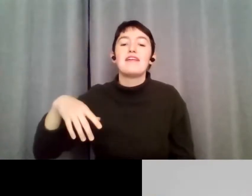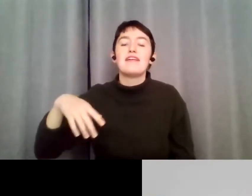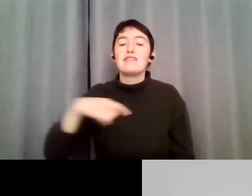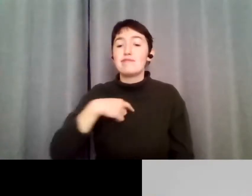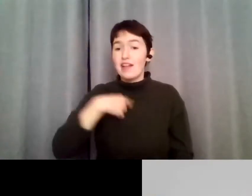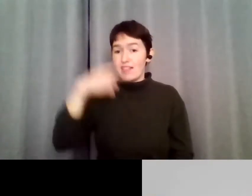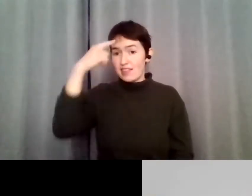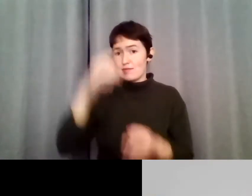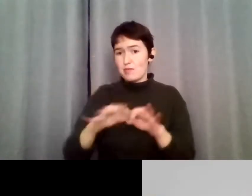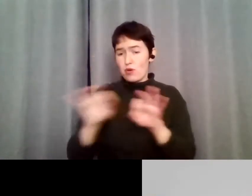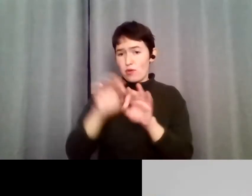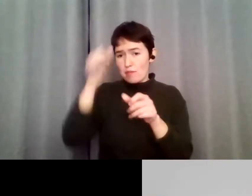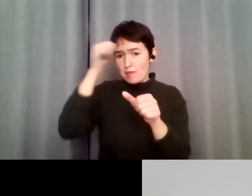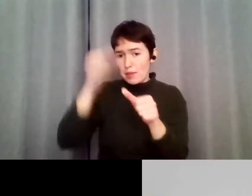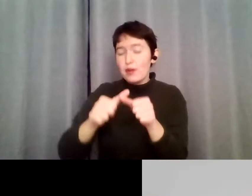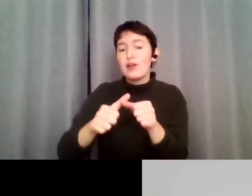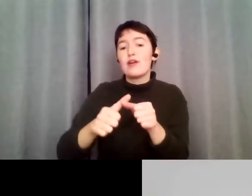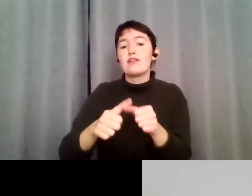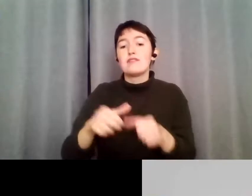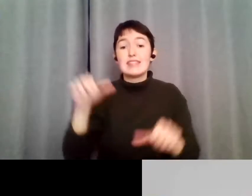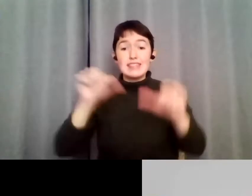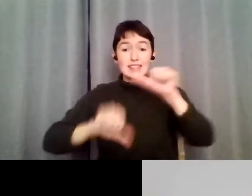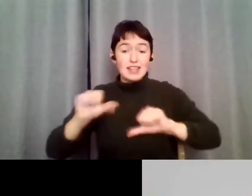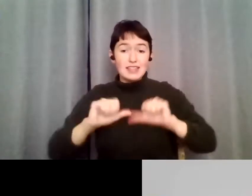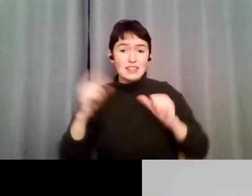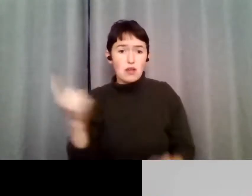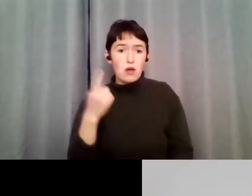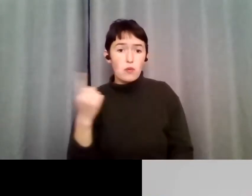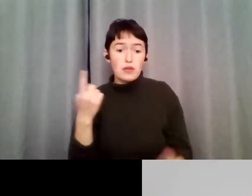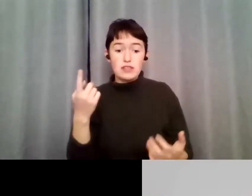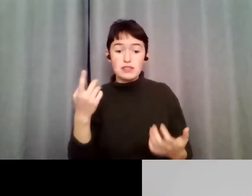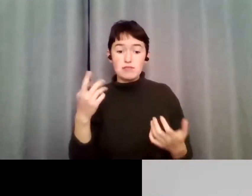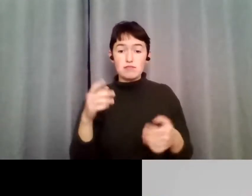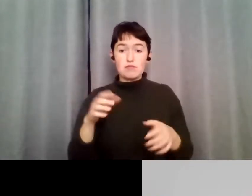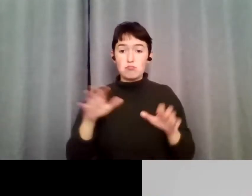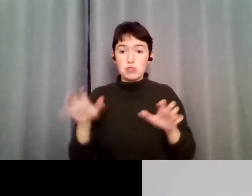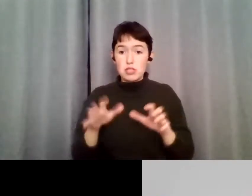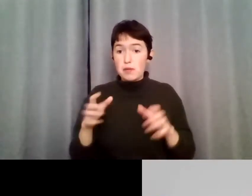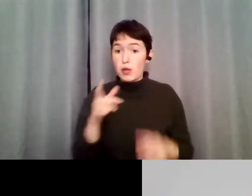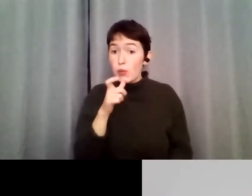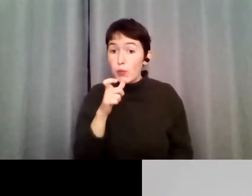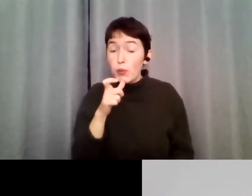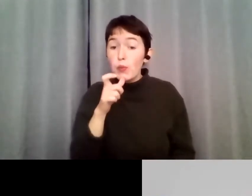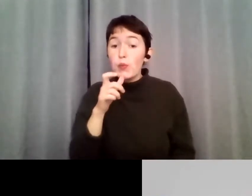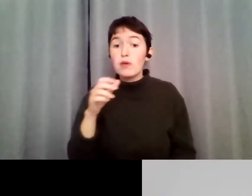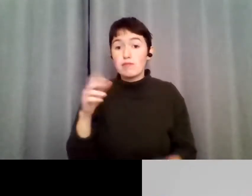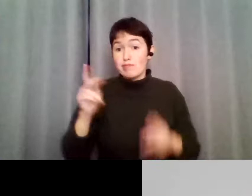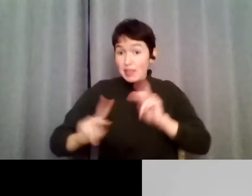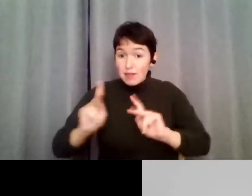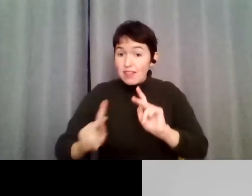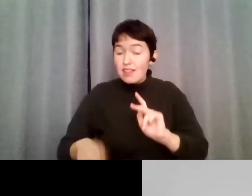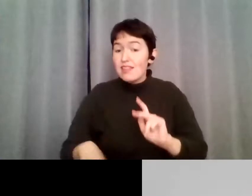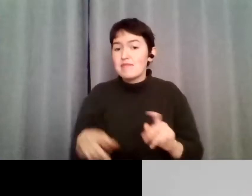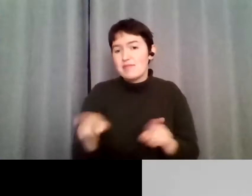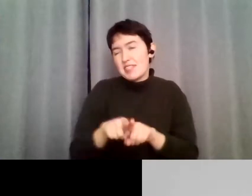science is always done by people, and the same goes for everything else, but since I'm